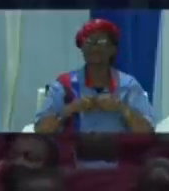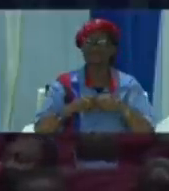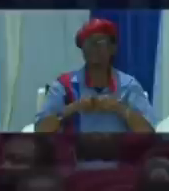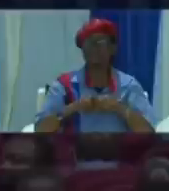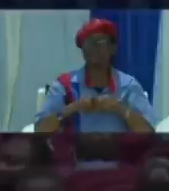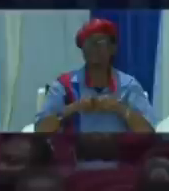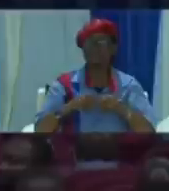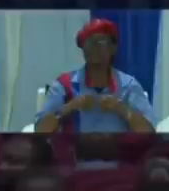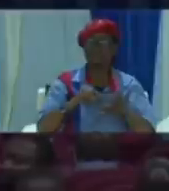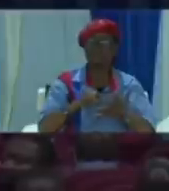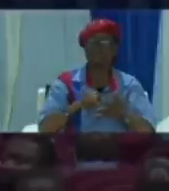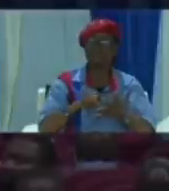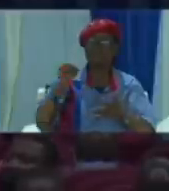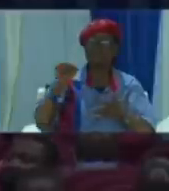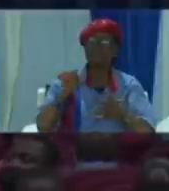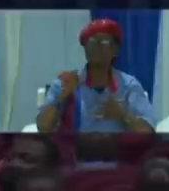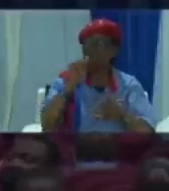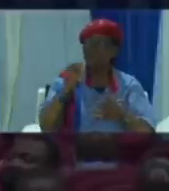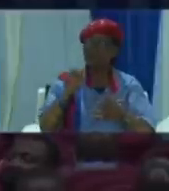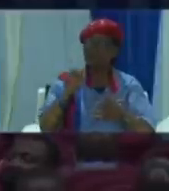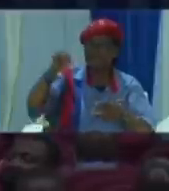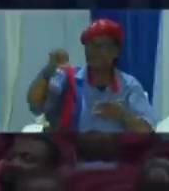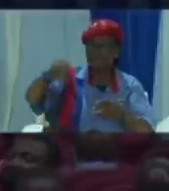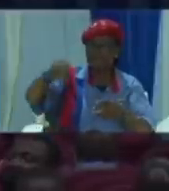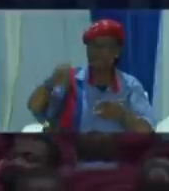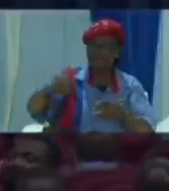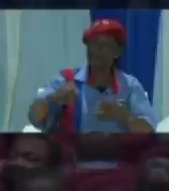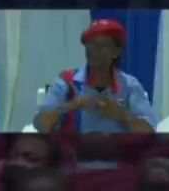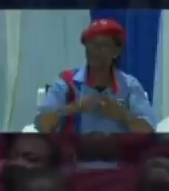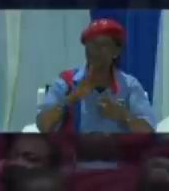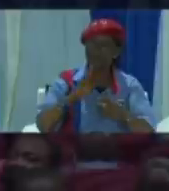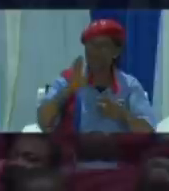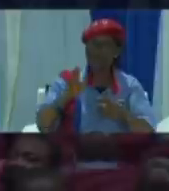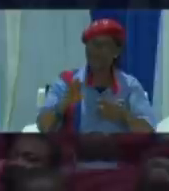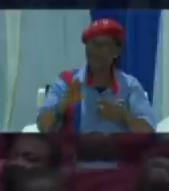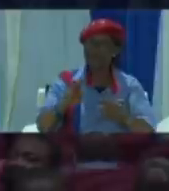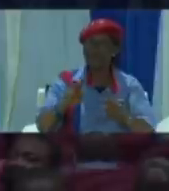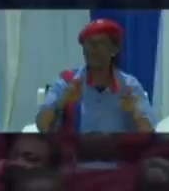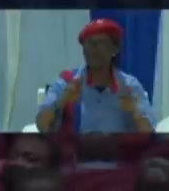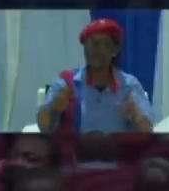it is not necessarily going to be very long.